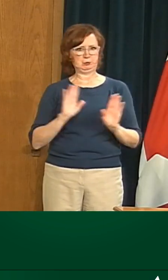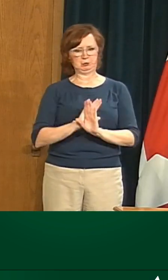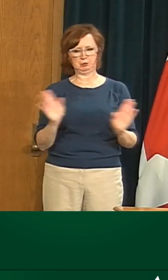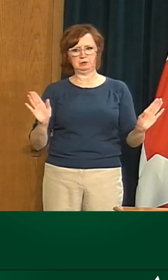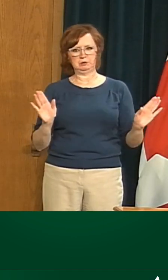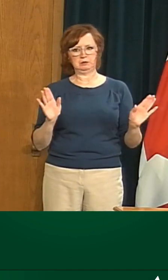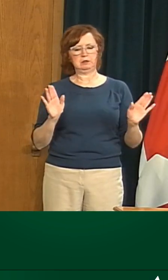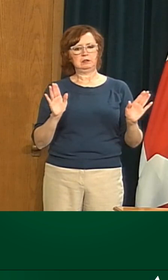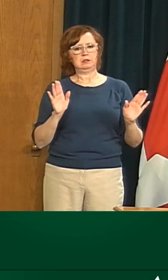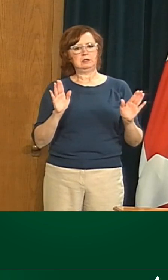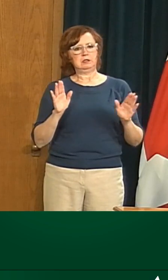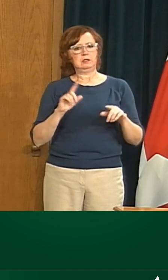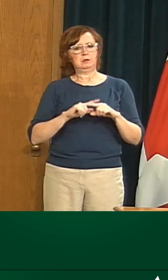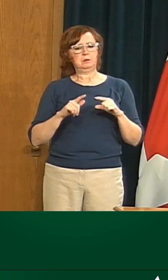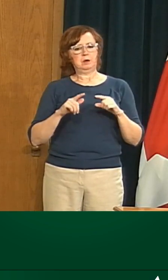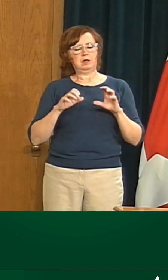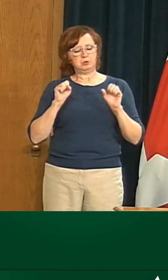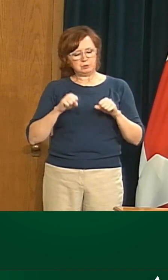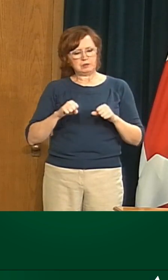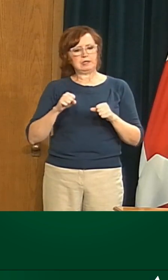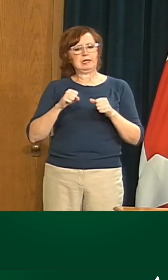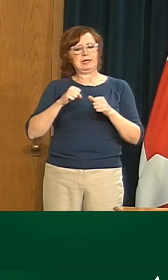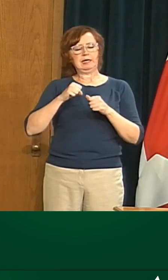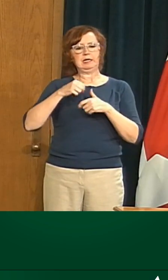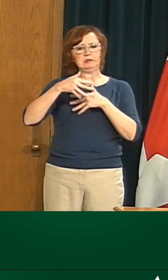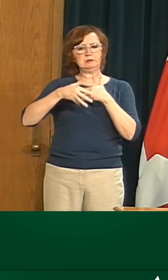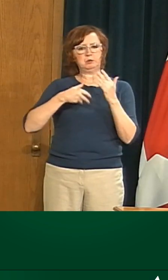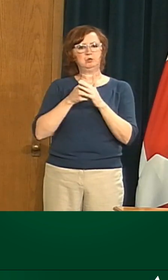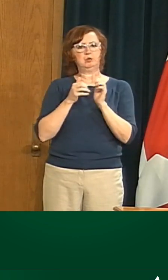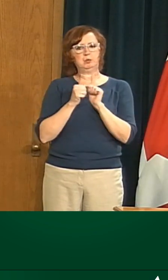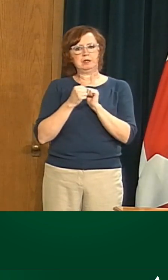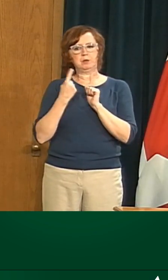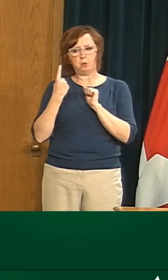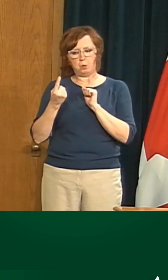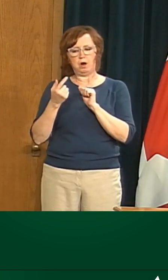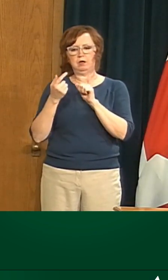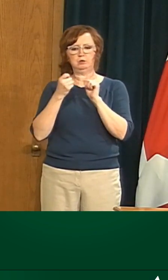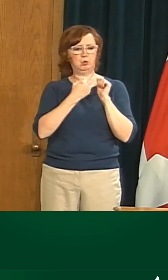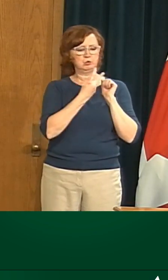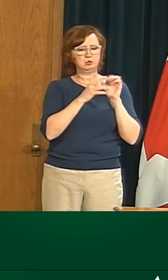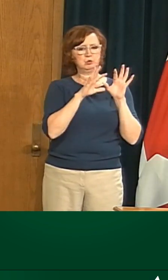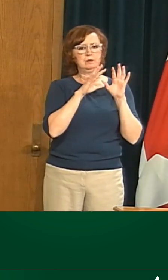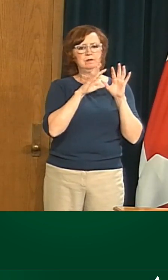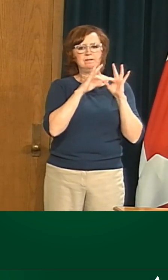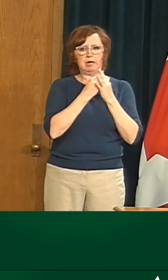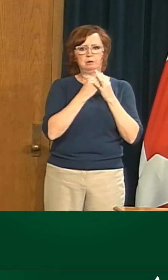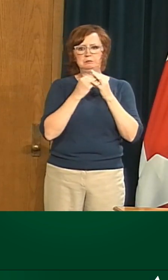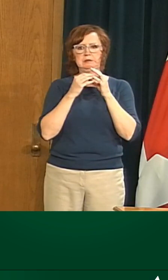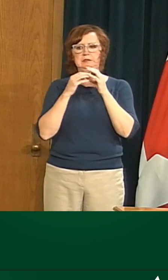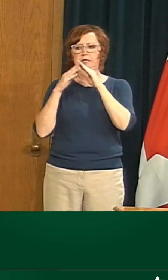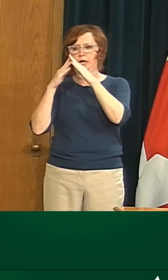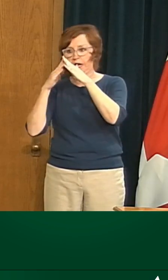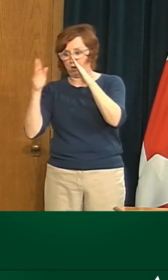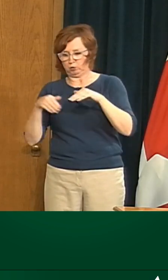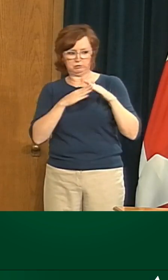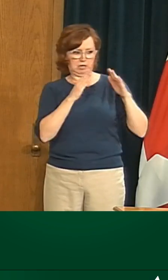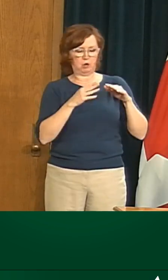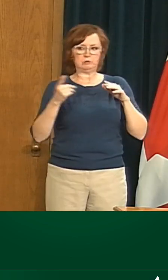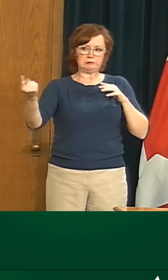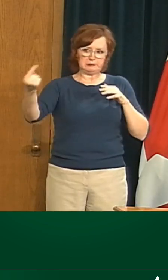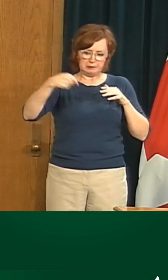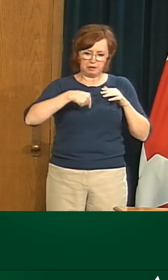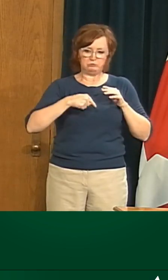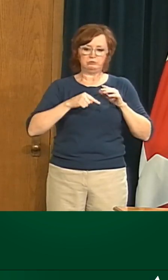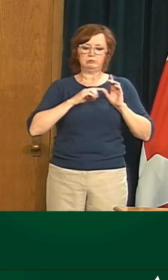but minimize the risk of transmission that can come from a larger gathering or meeting lots of people where you're not maintaining physical distancing